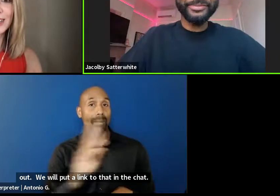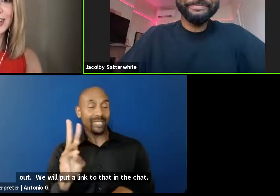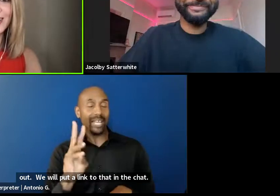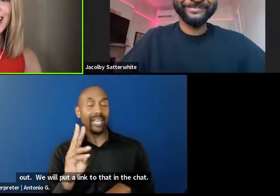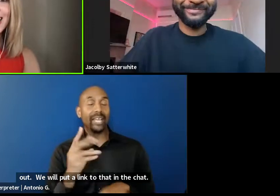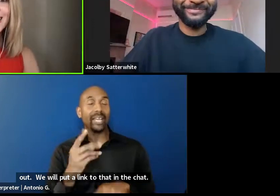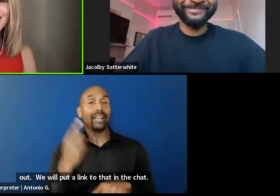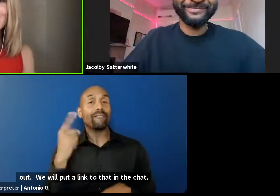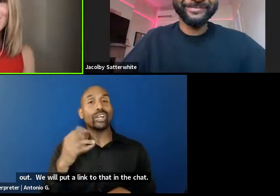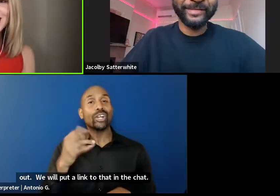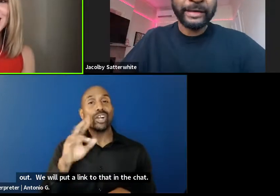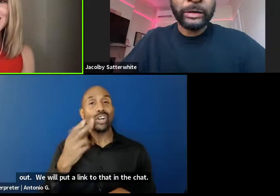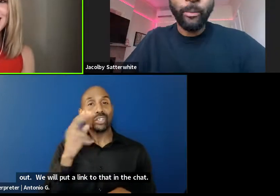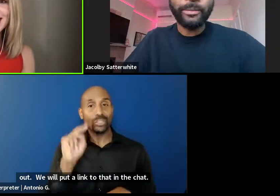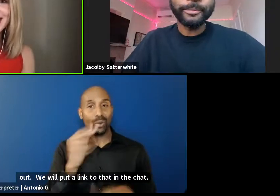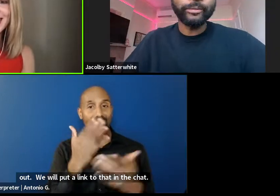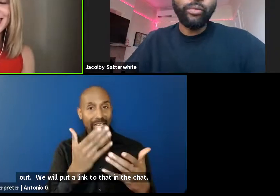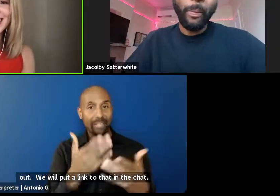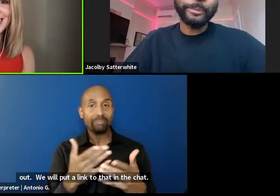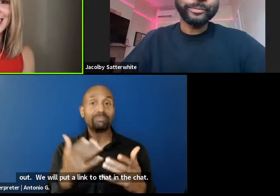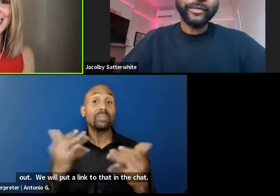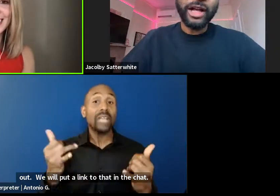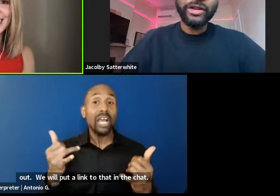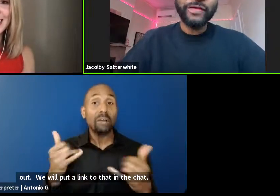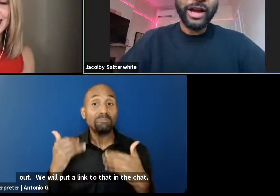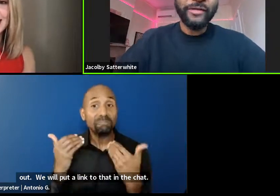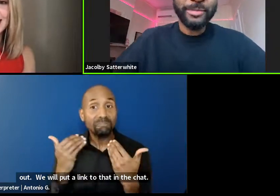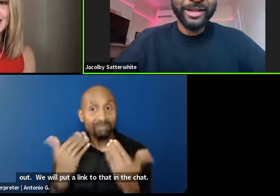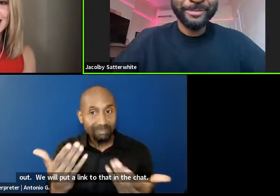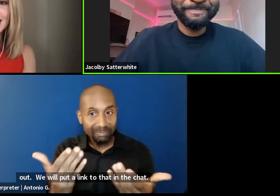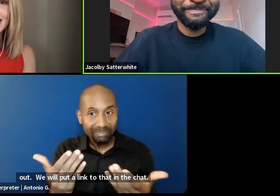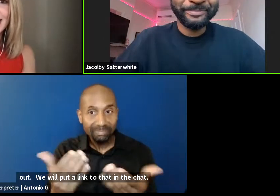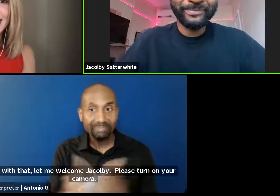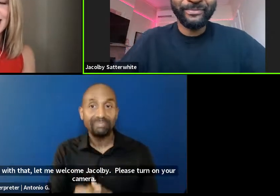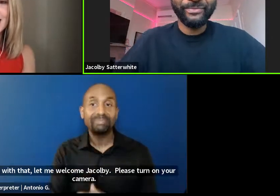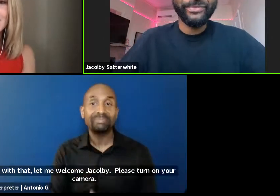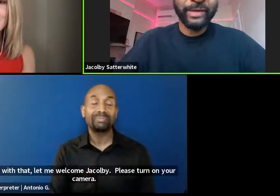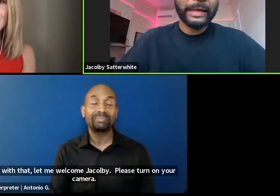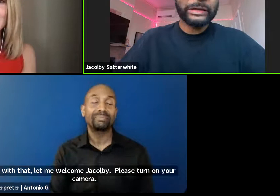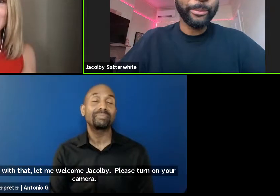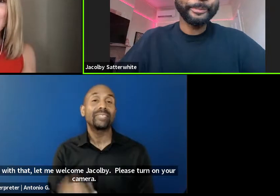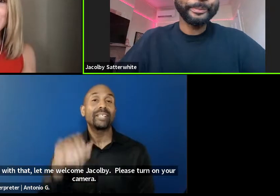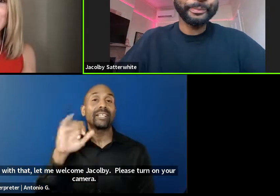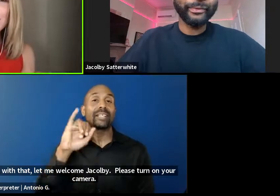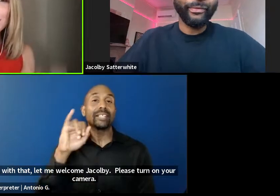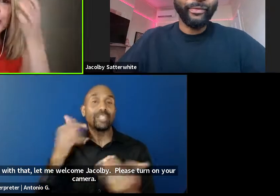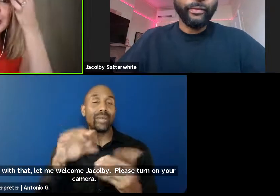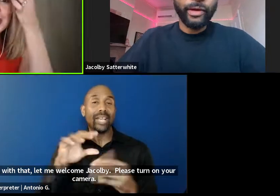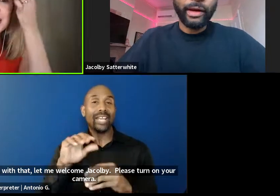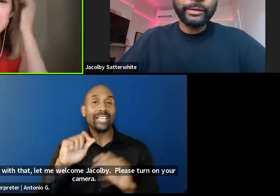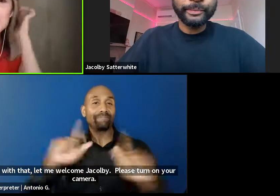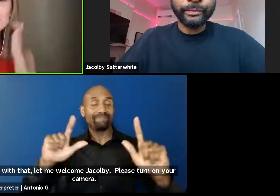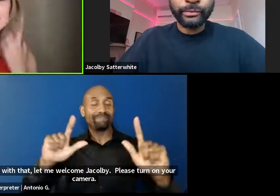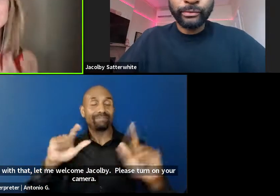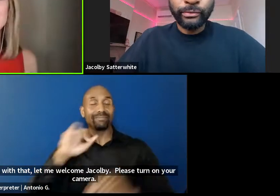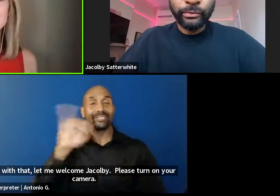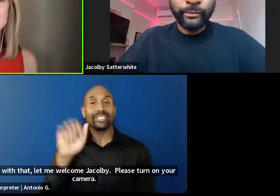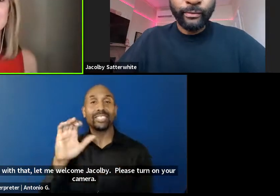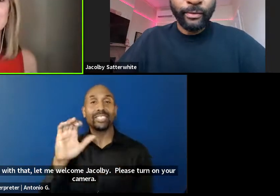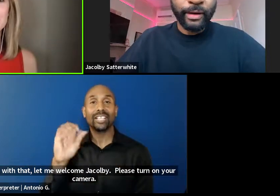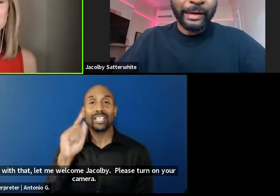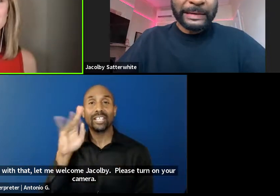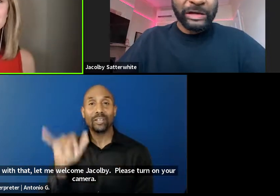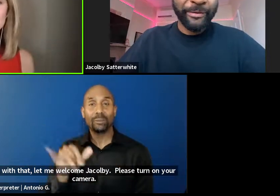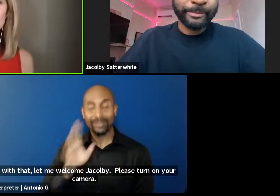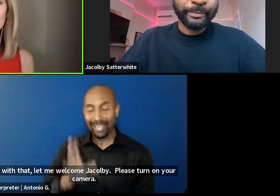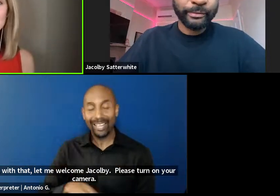Hello. There we go. Hey, thanks for being here tonight. Thank you for having me. Yeah. So tonight we're going to be focusing the